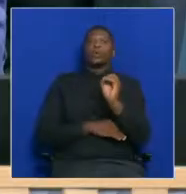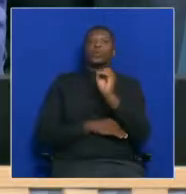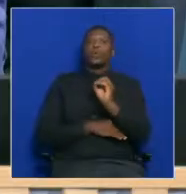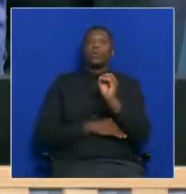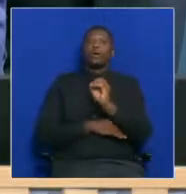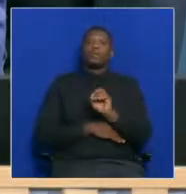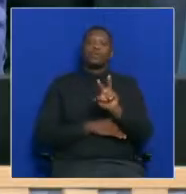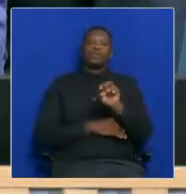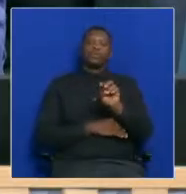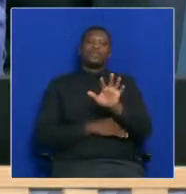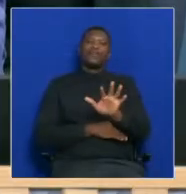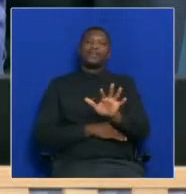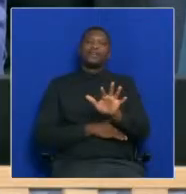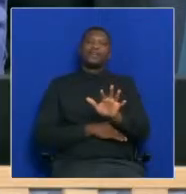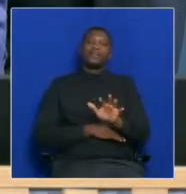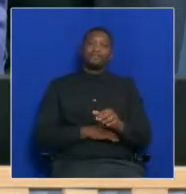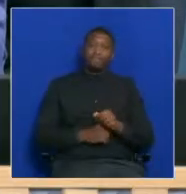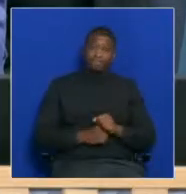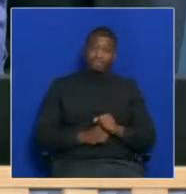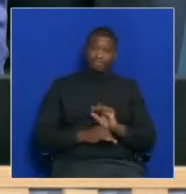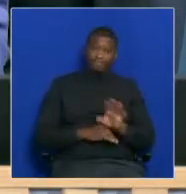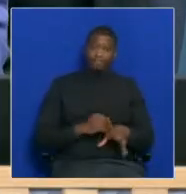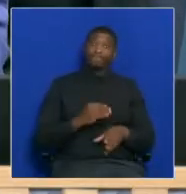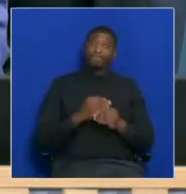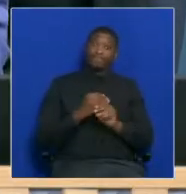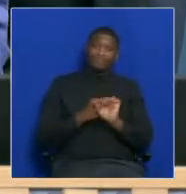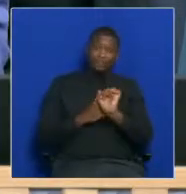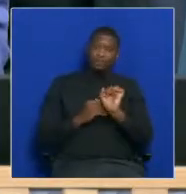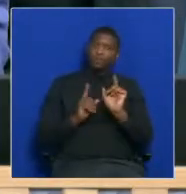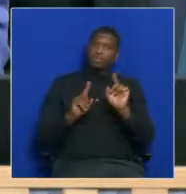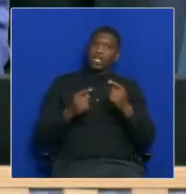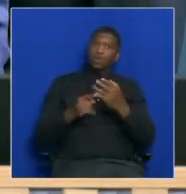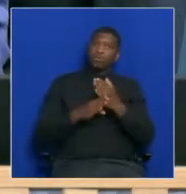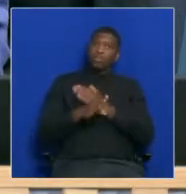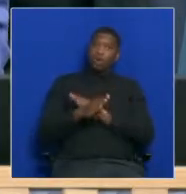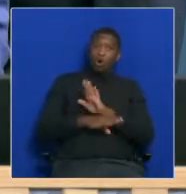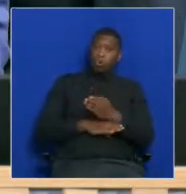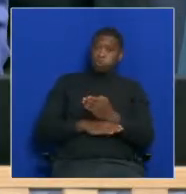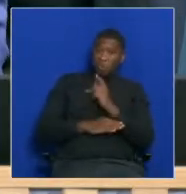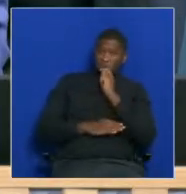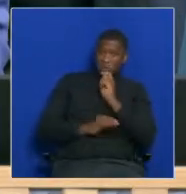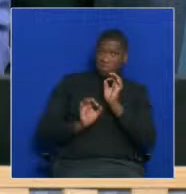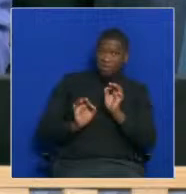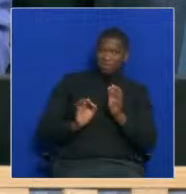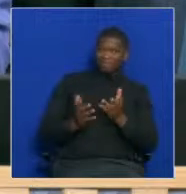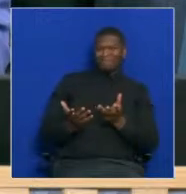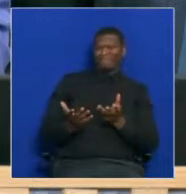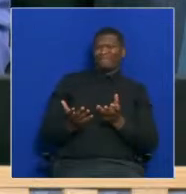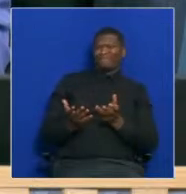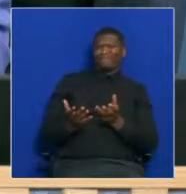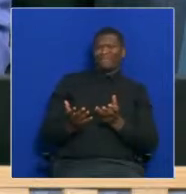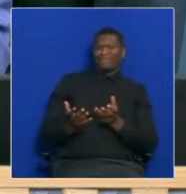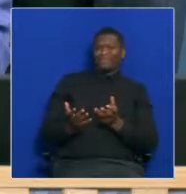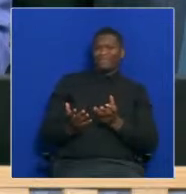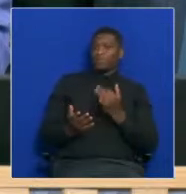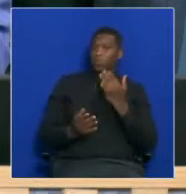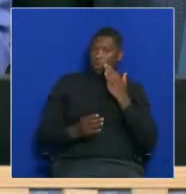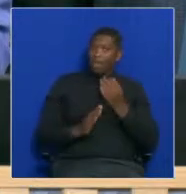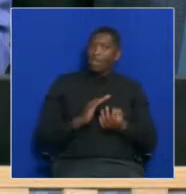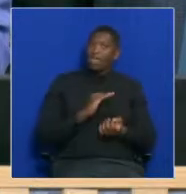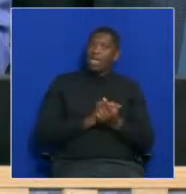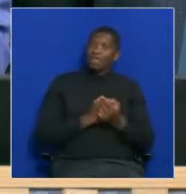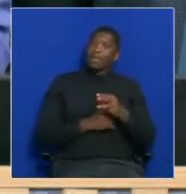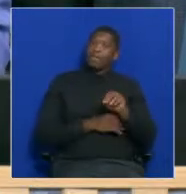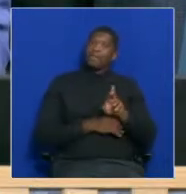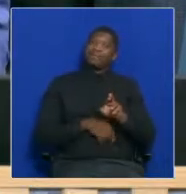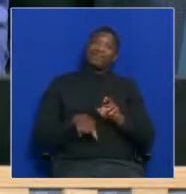2025, and it could not have existed in November 2024 when Mr. Adams made the referral